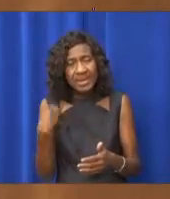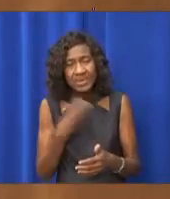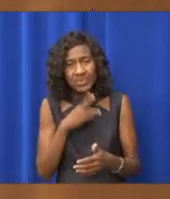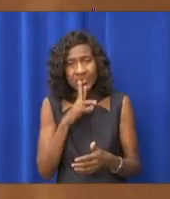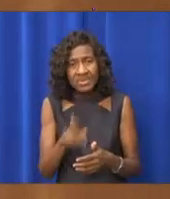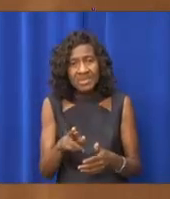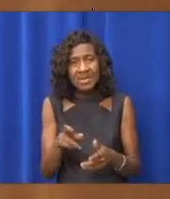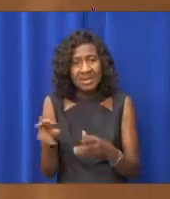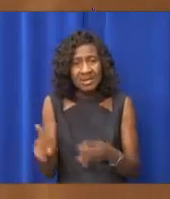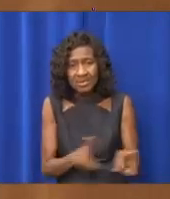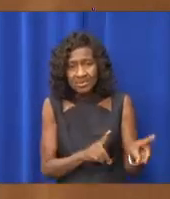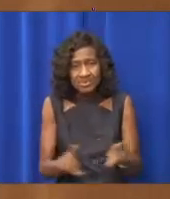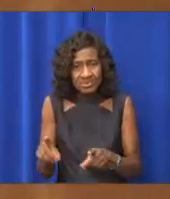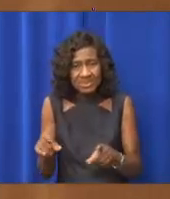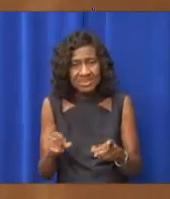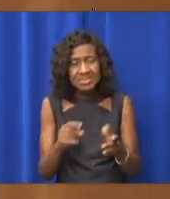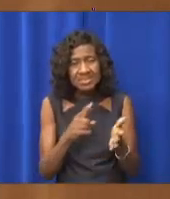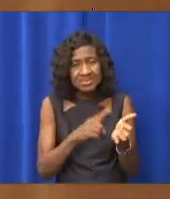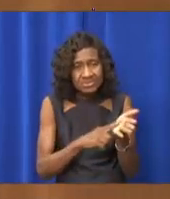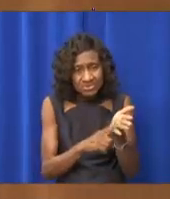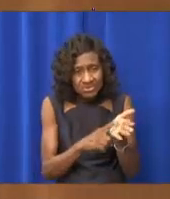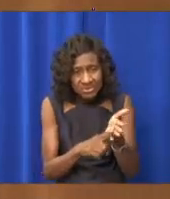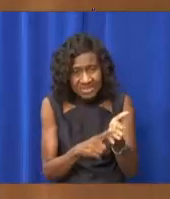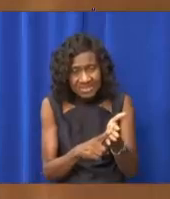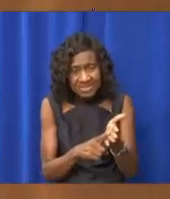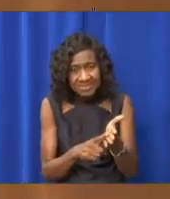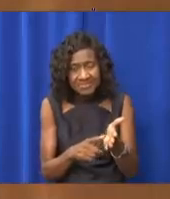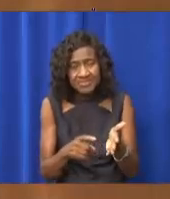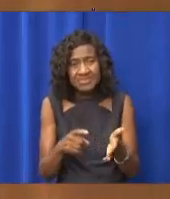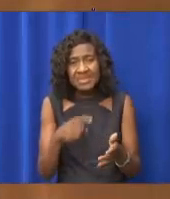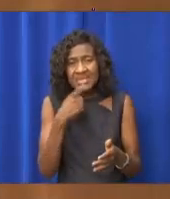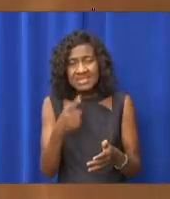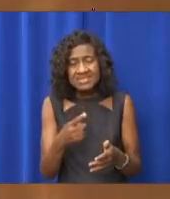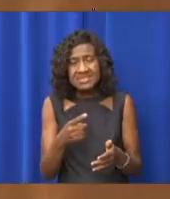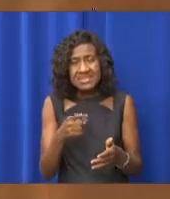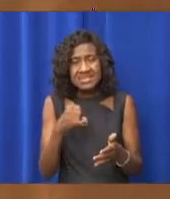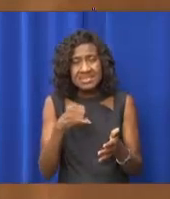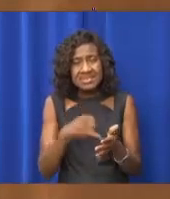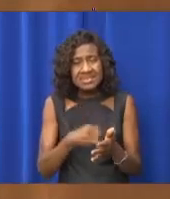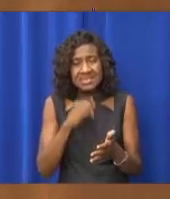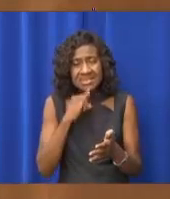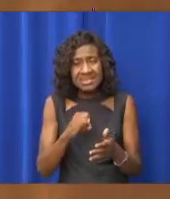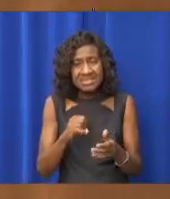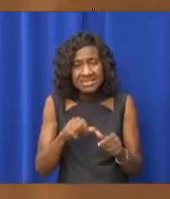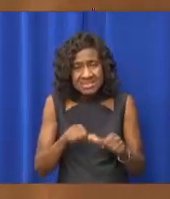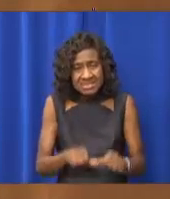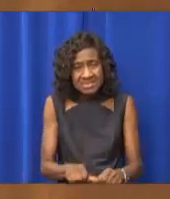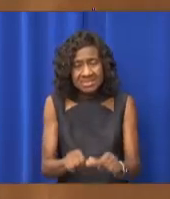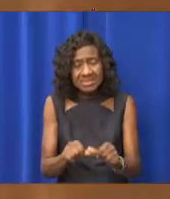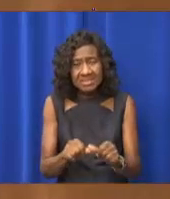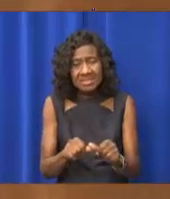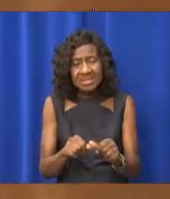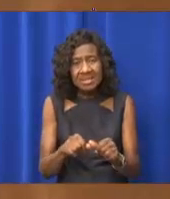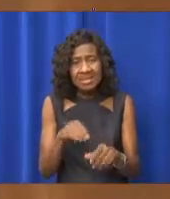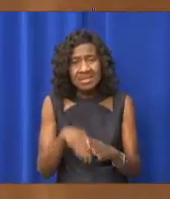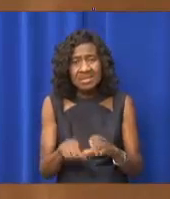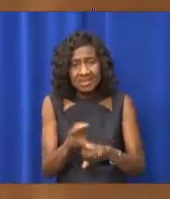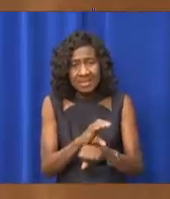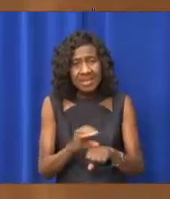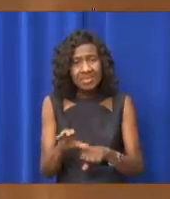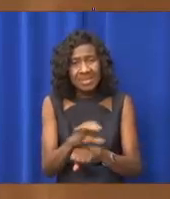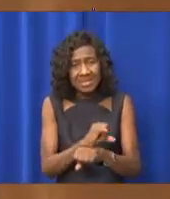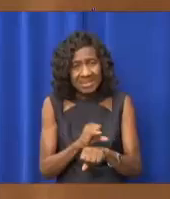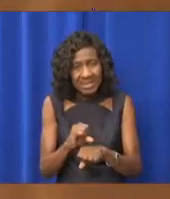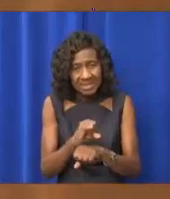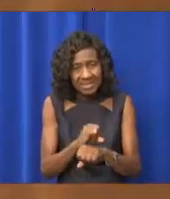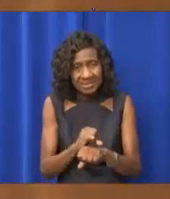hold. Because everybody can see that it is still in Cayman. Every week we have more positives that we weren't expecting, that we were hoping